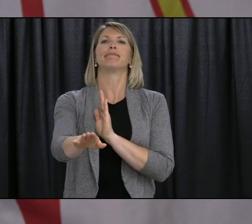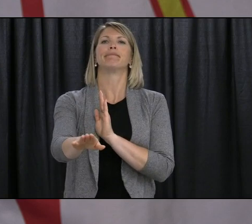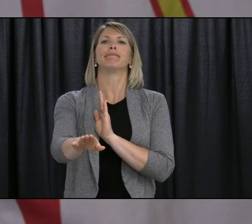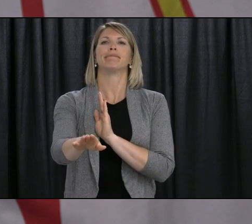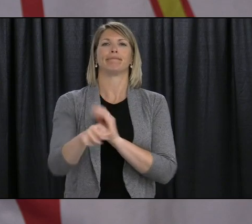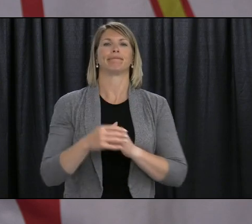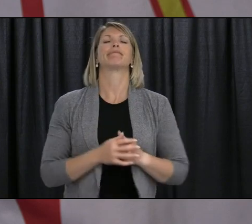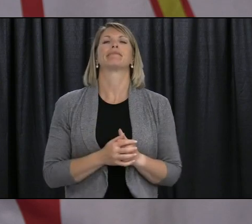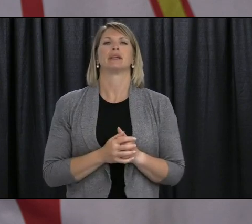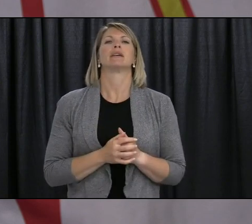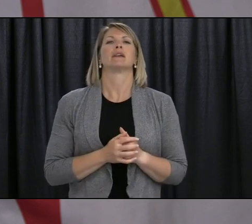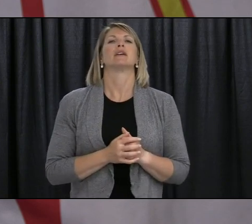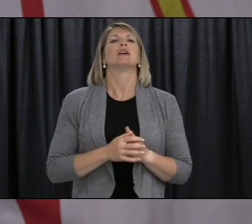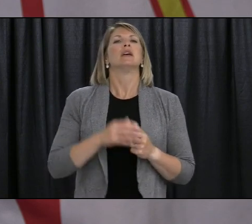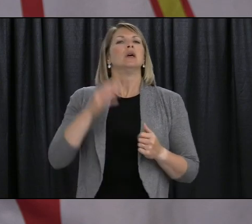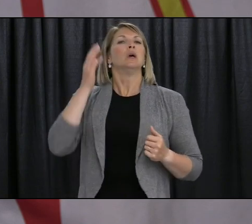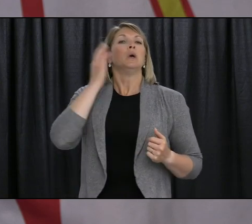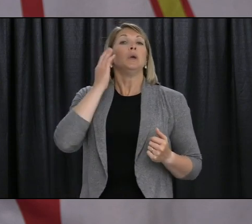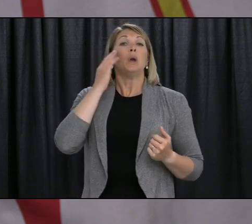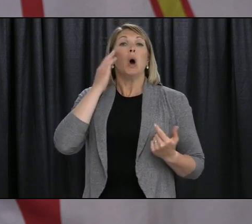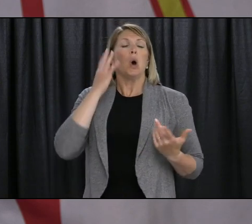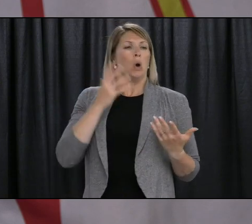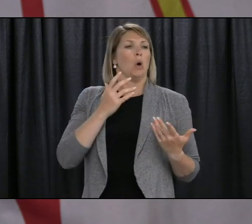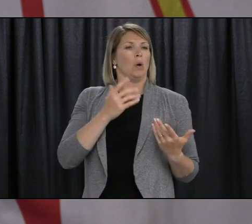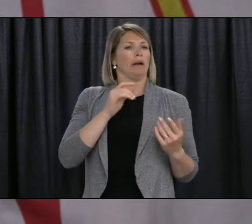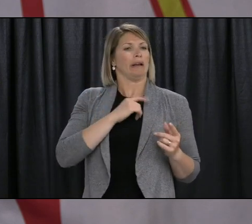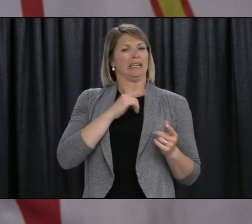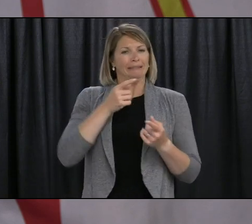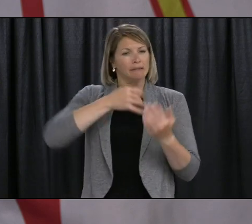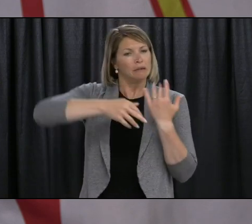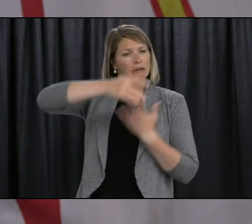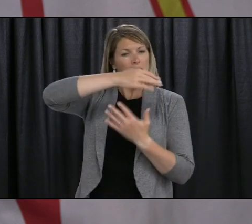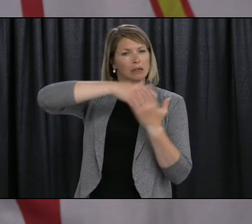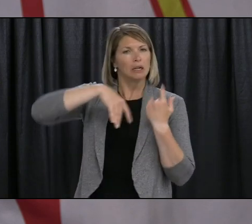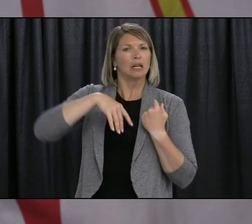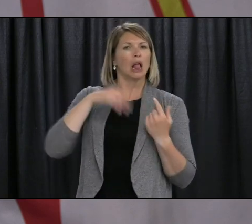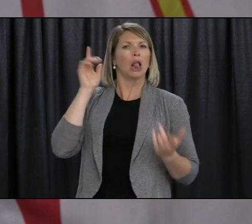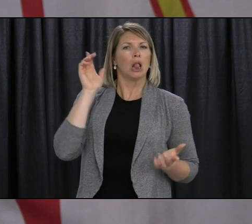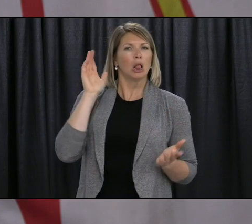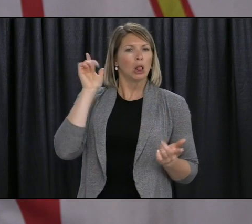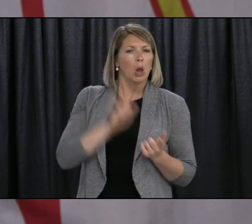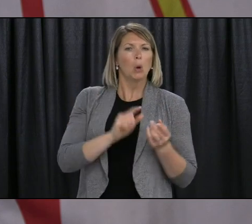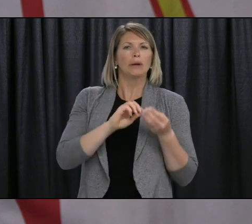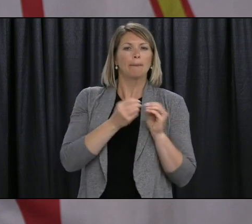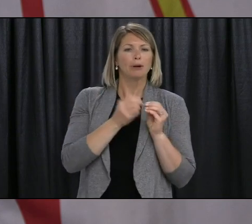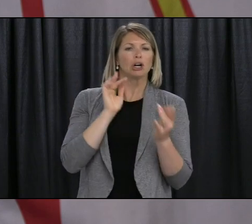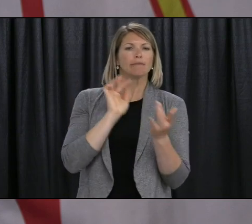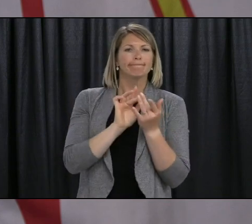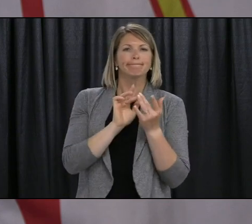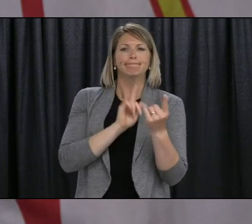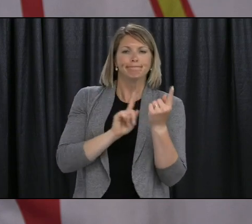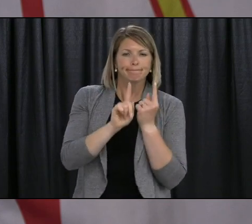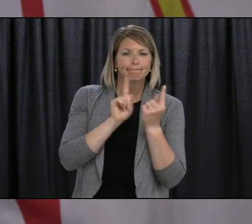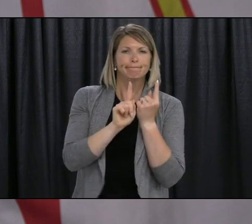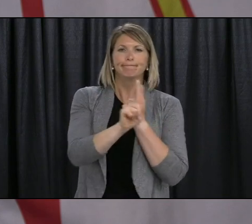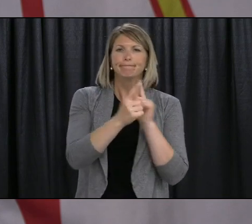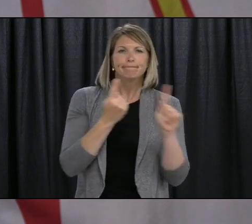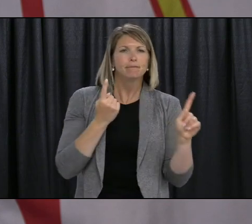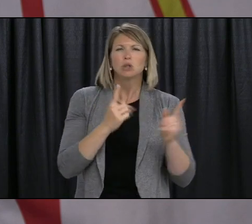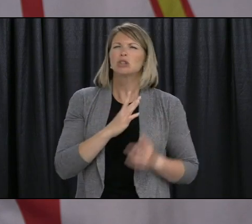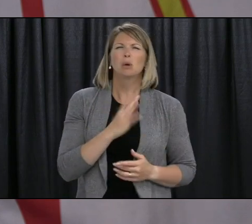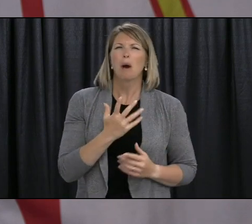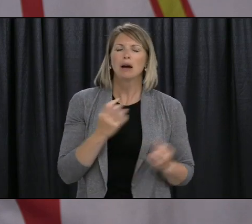to keeping your contacts outside of your bubble as low as possible. Those things are very important. It would, we'll